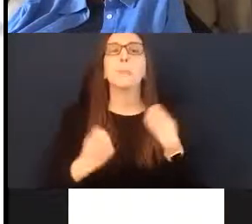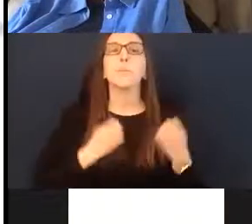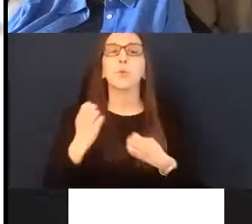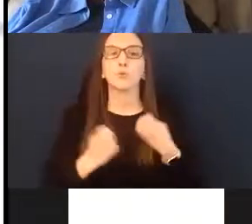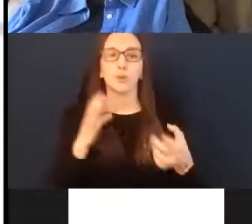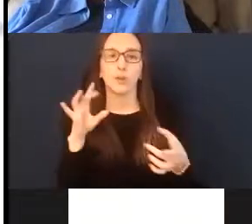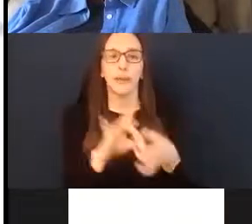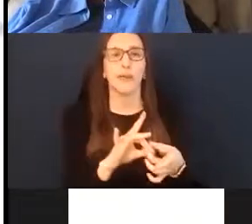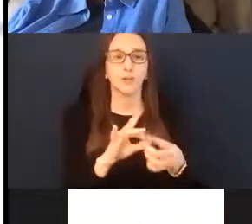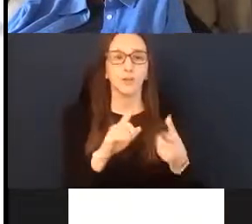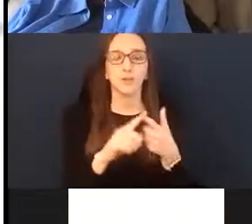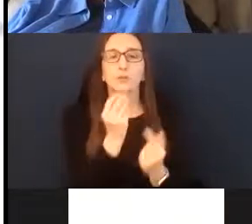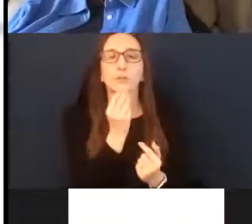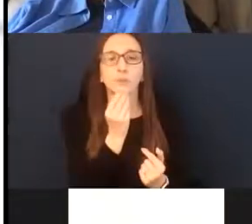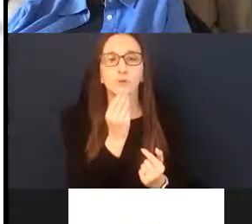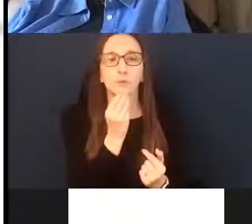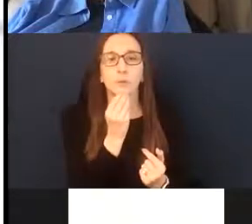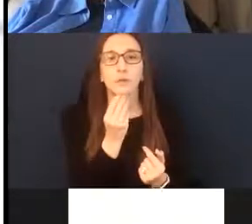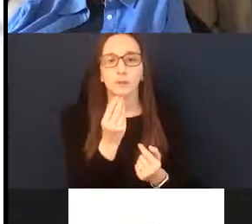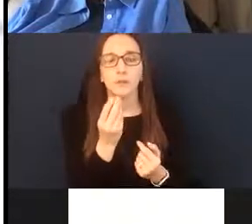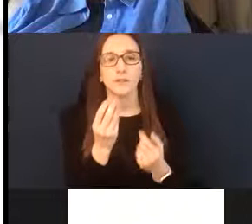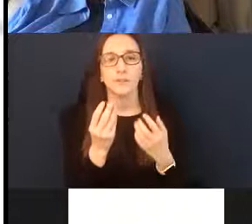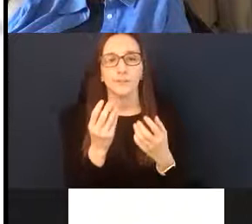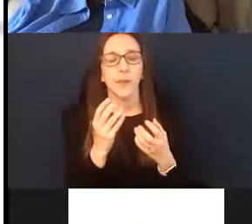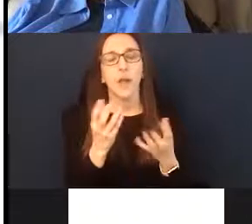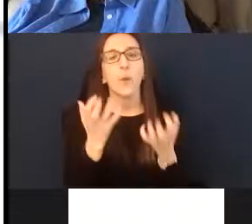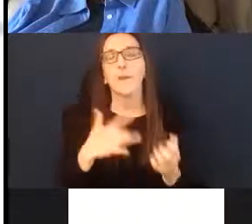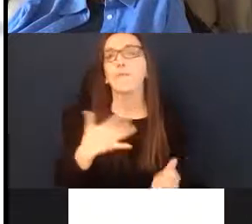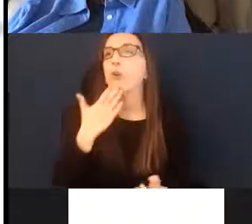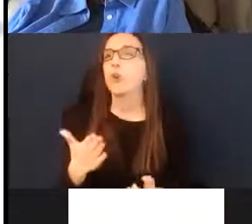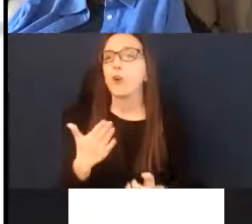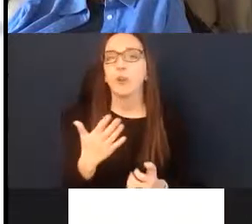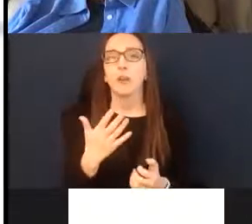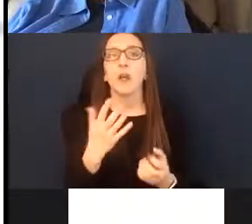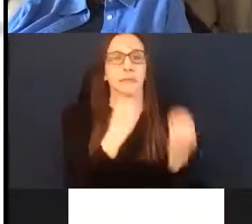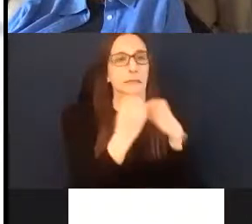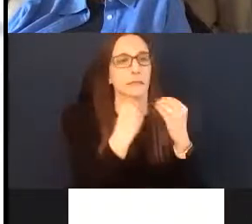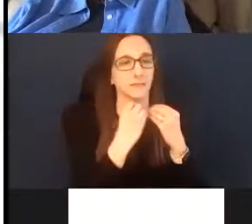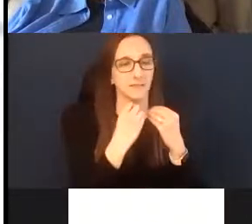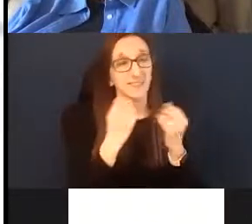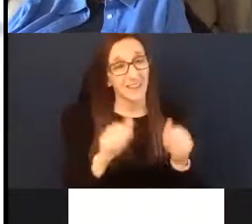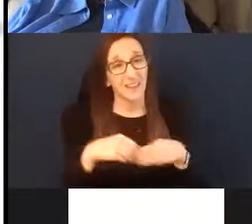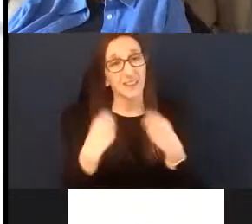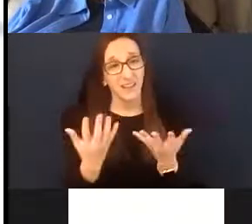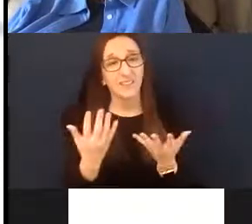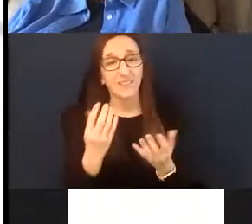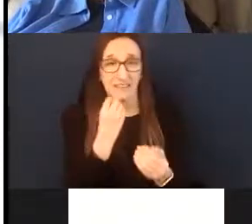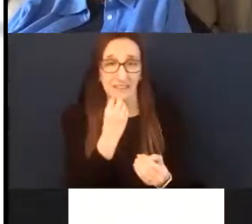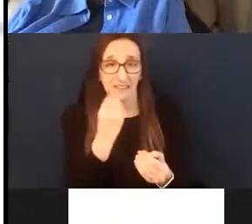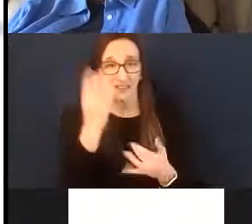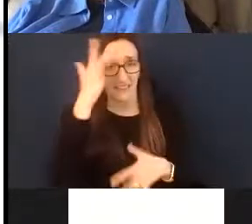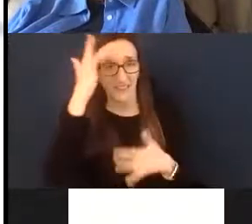and physically connection that you have with food. So this could potentially cause disordered eating or eating disorders